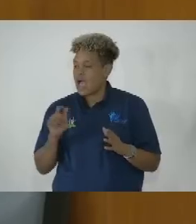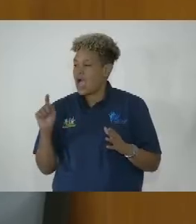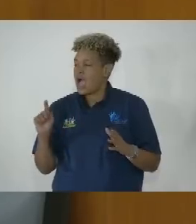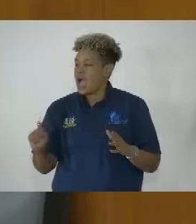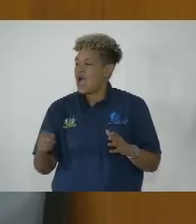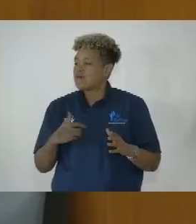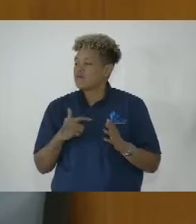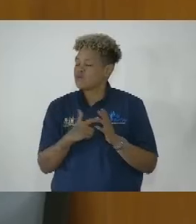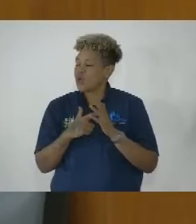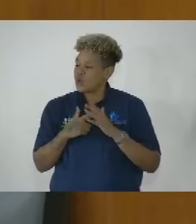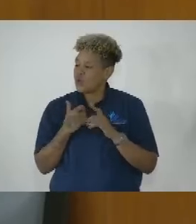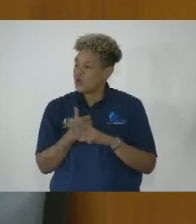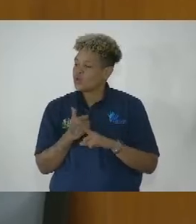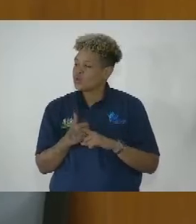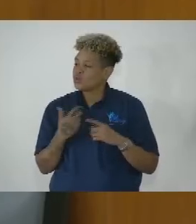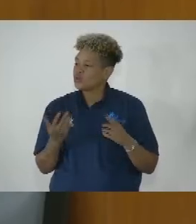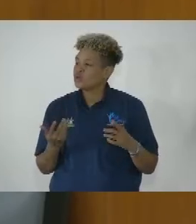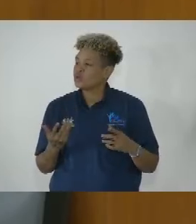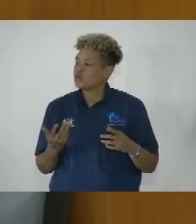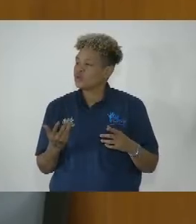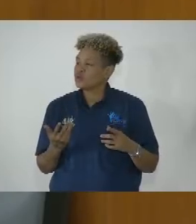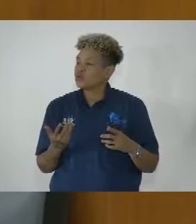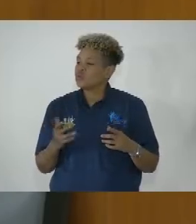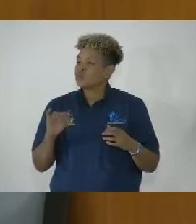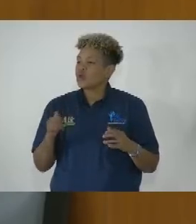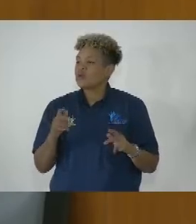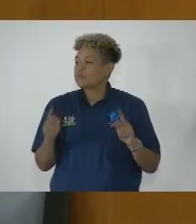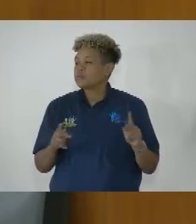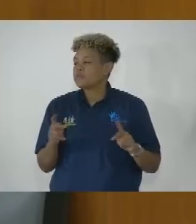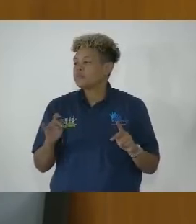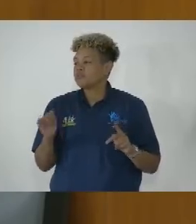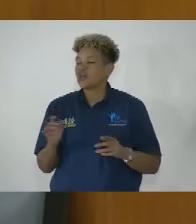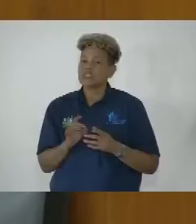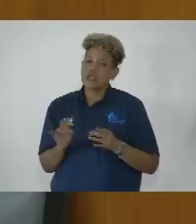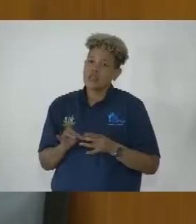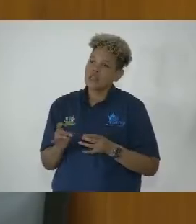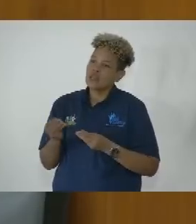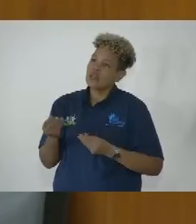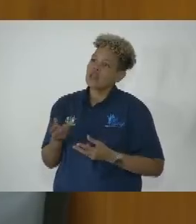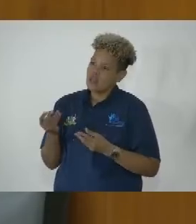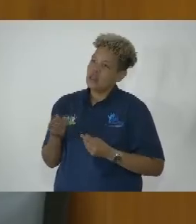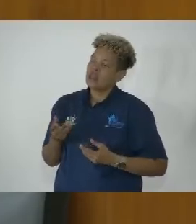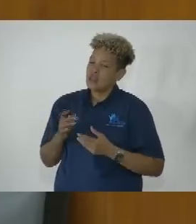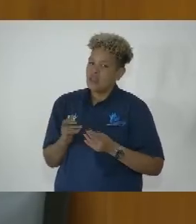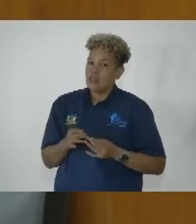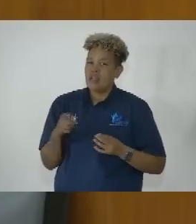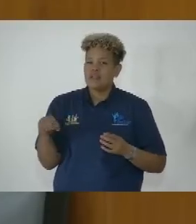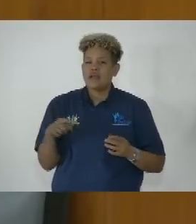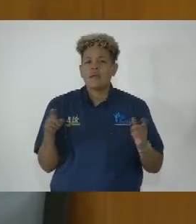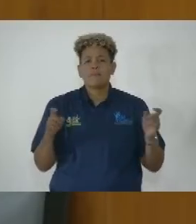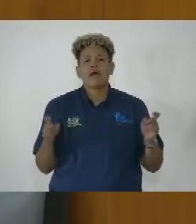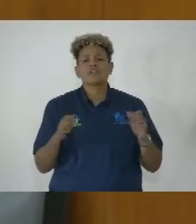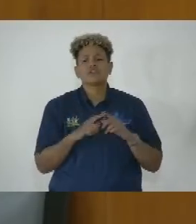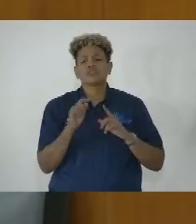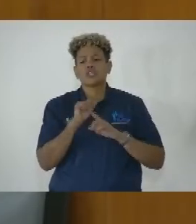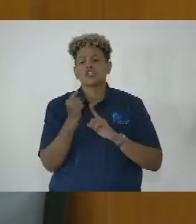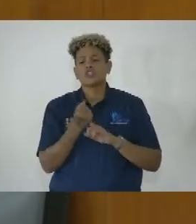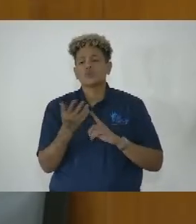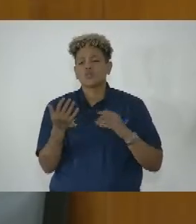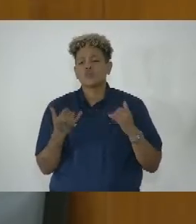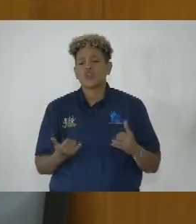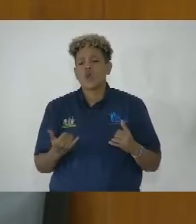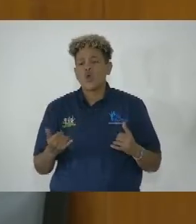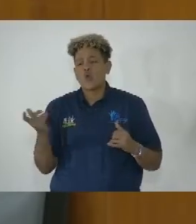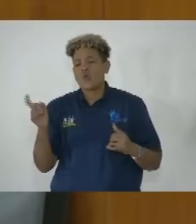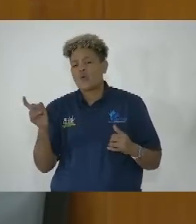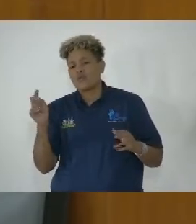requests and just persons venting that they're dealing with a situation